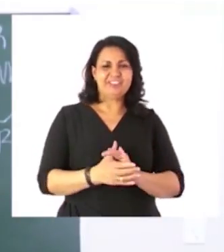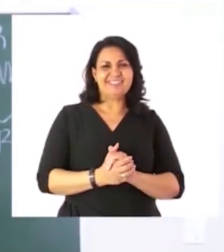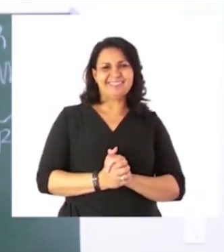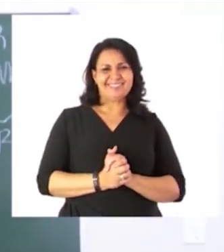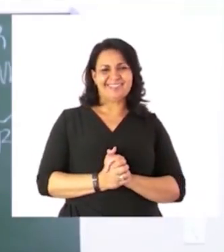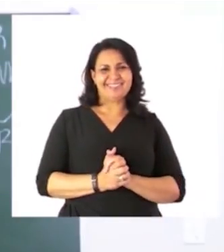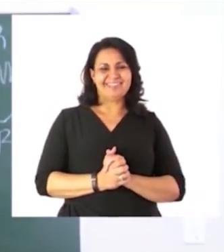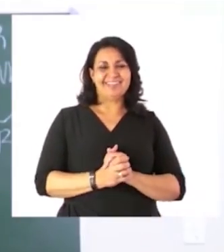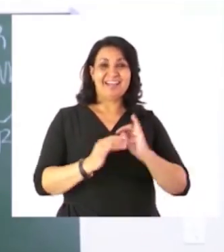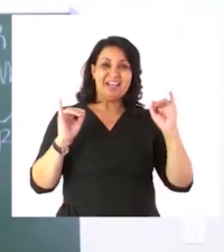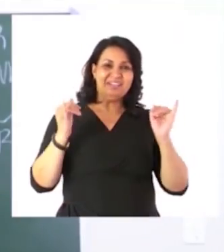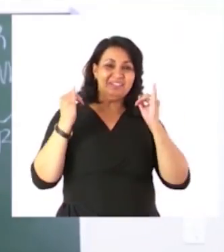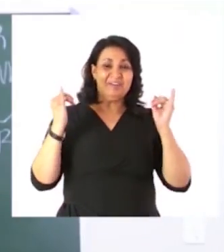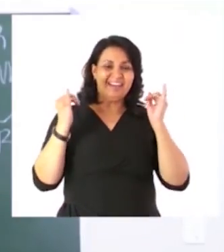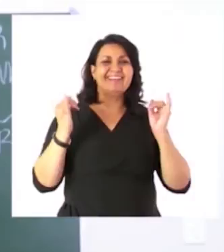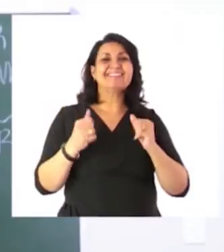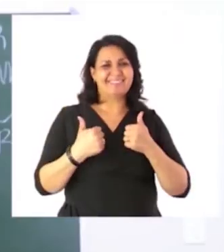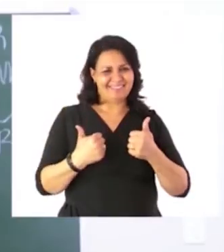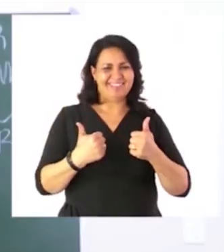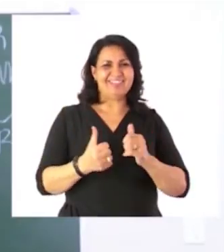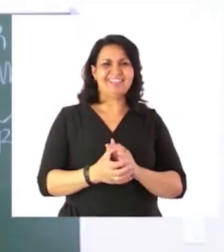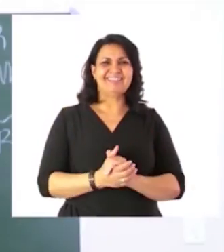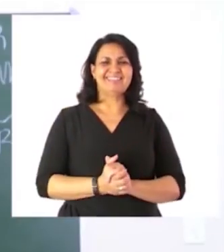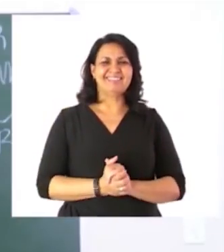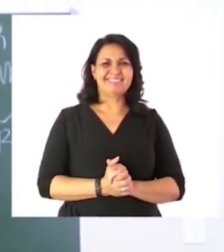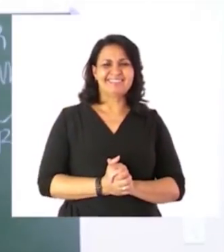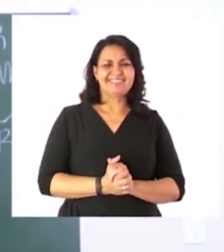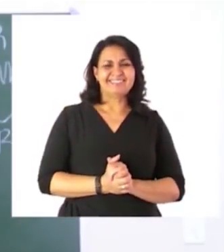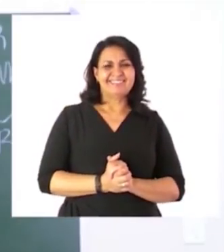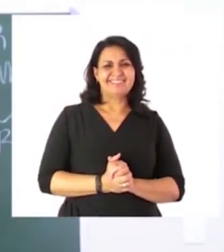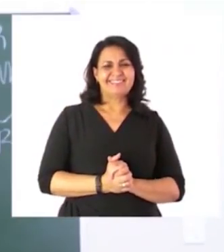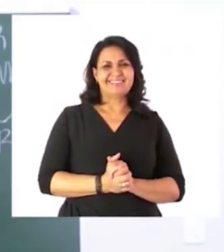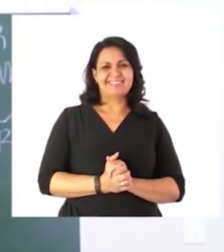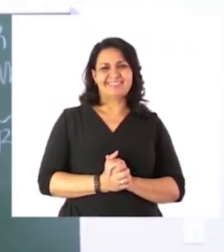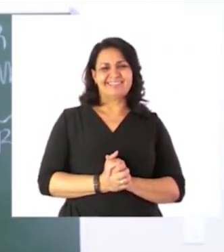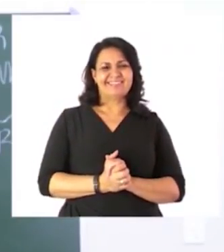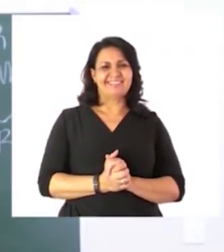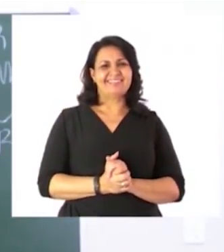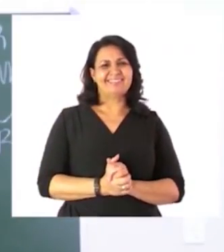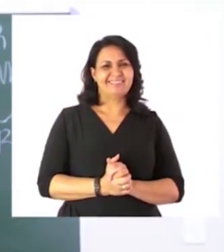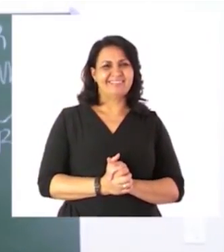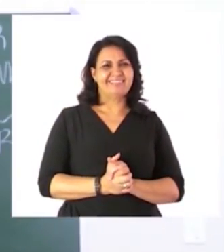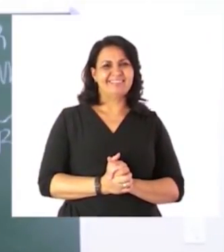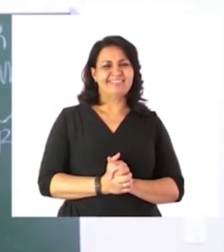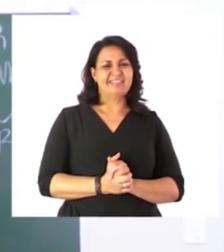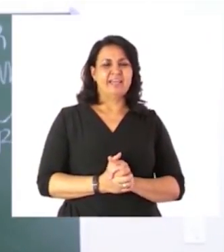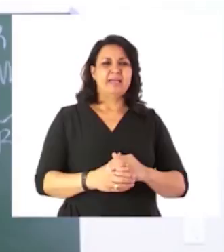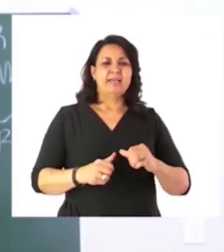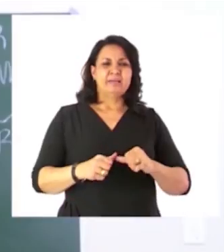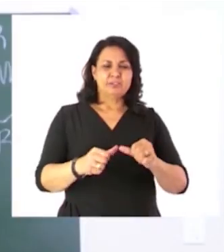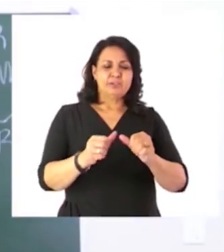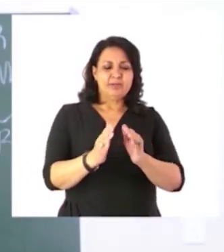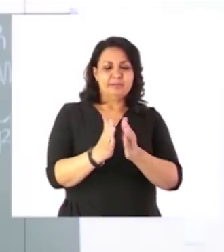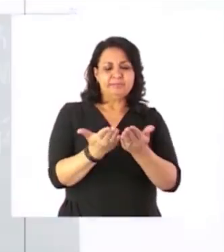lessons i can see and i'm also very very happy and excited about this let's turn to page